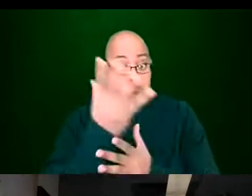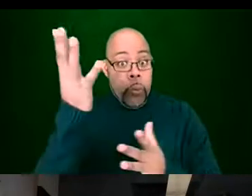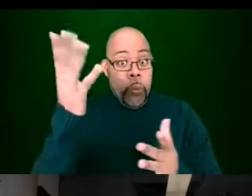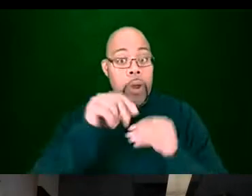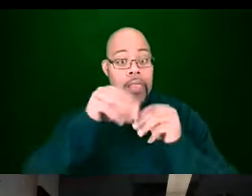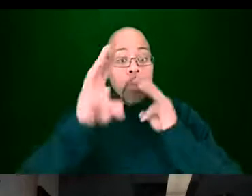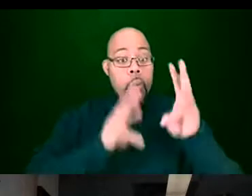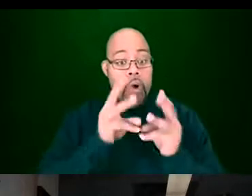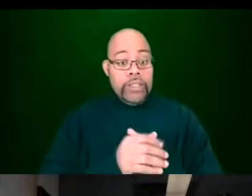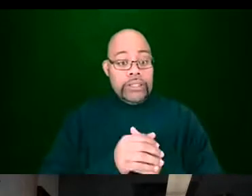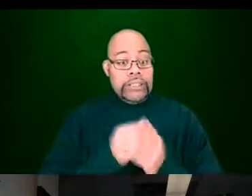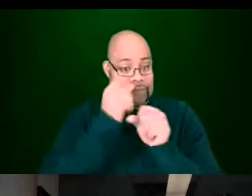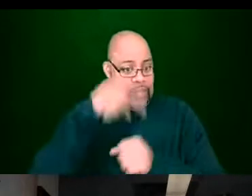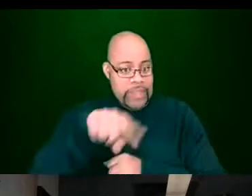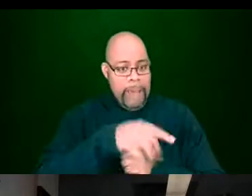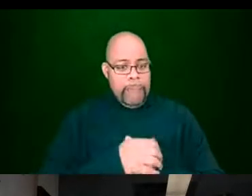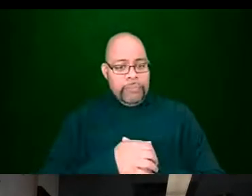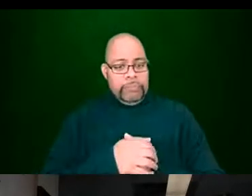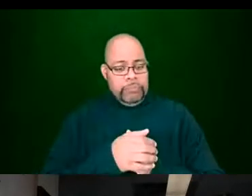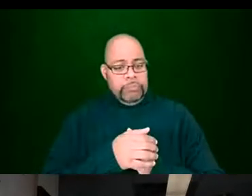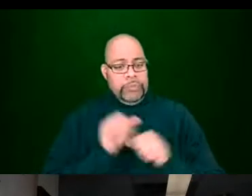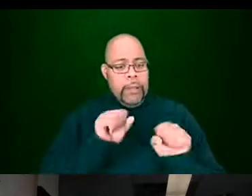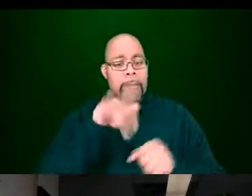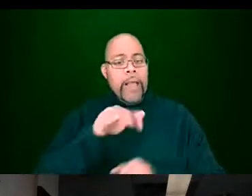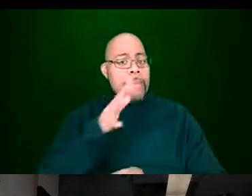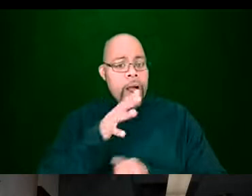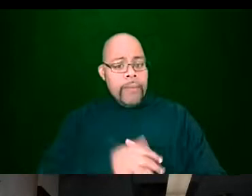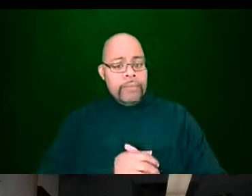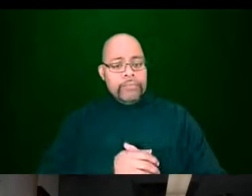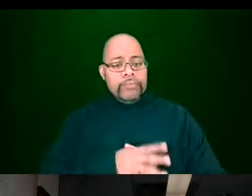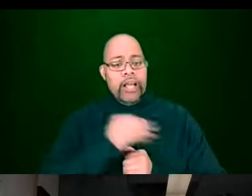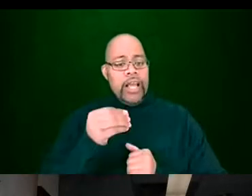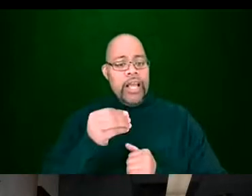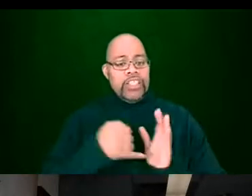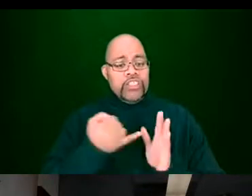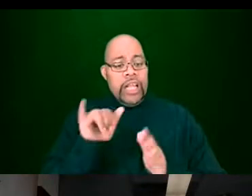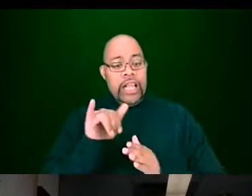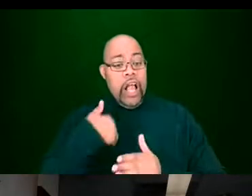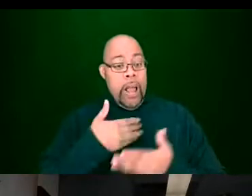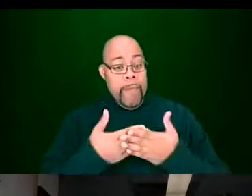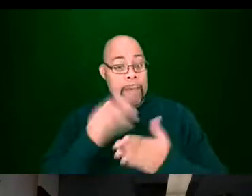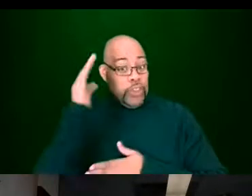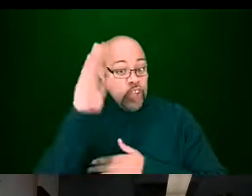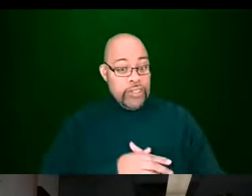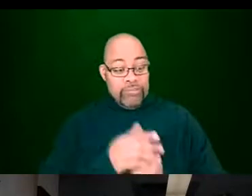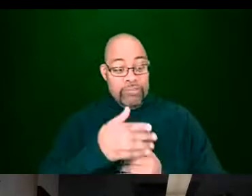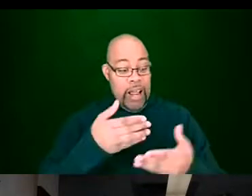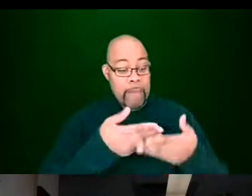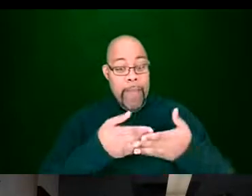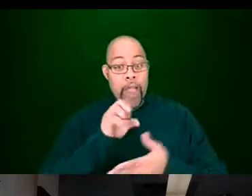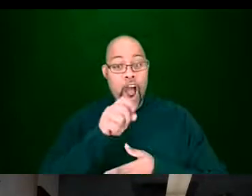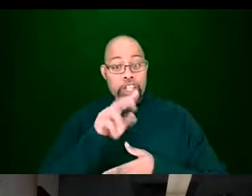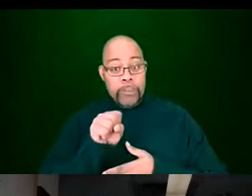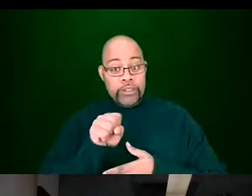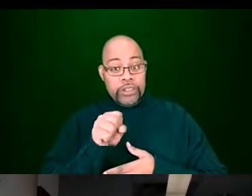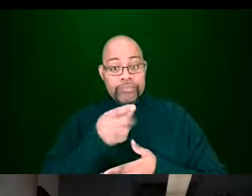world that is safe for them because it's been secured by their mom. And just like our little baby sharks, those little baby octopuses, they